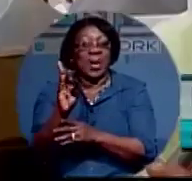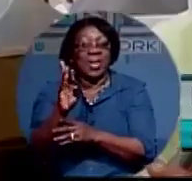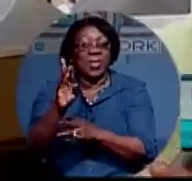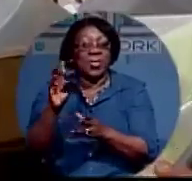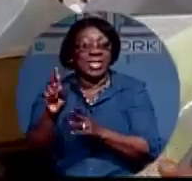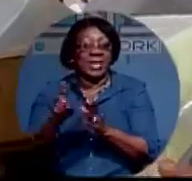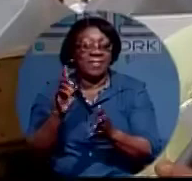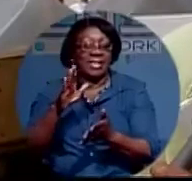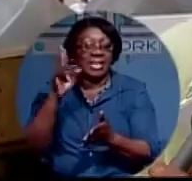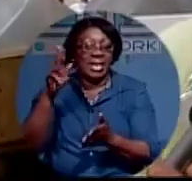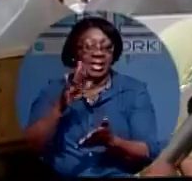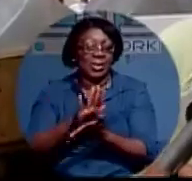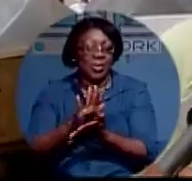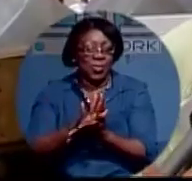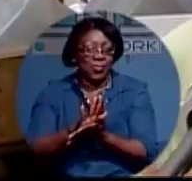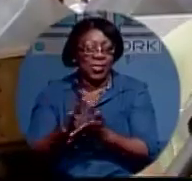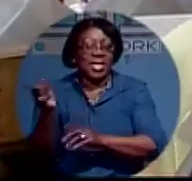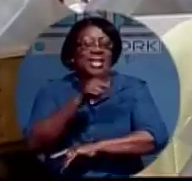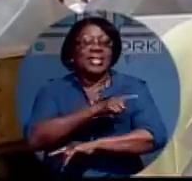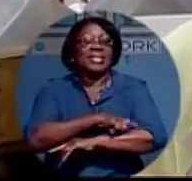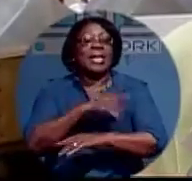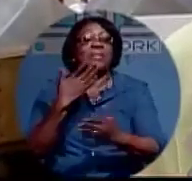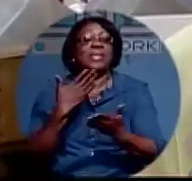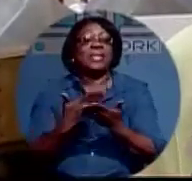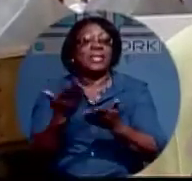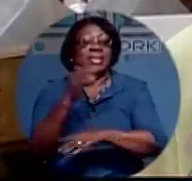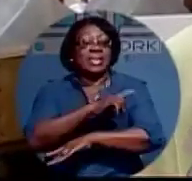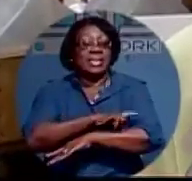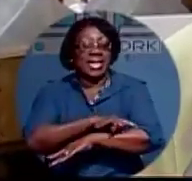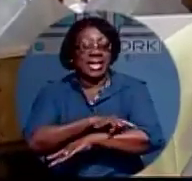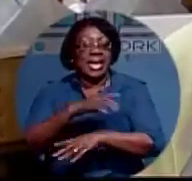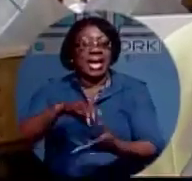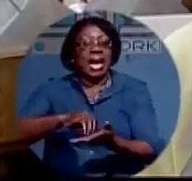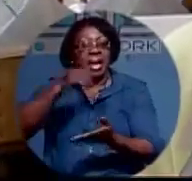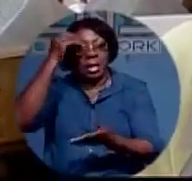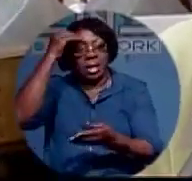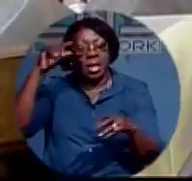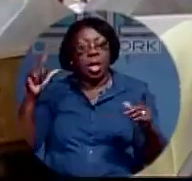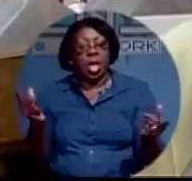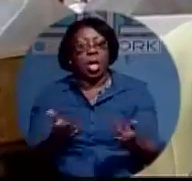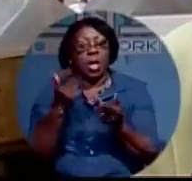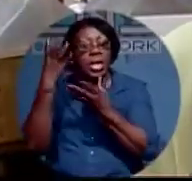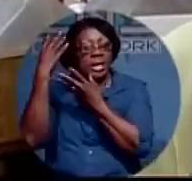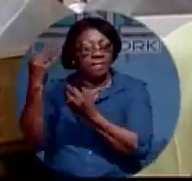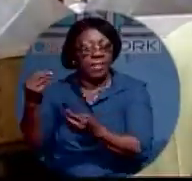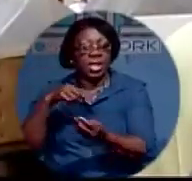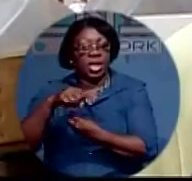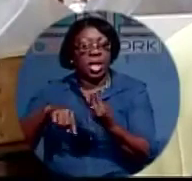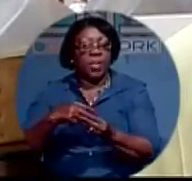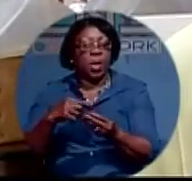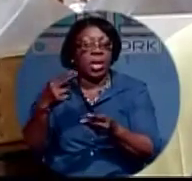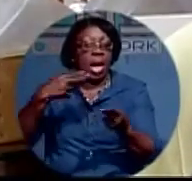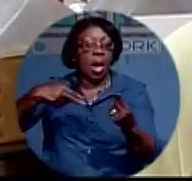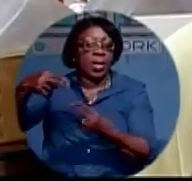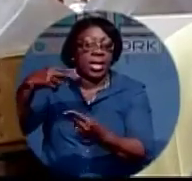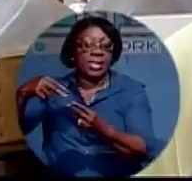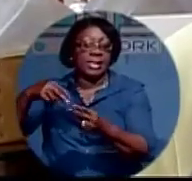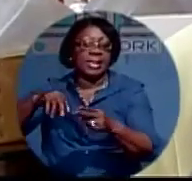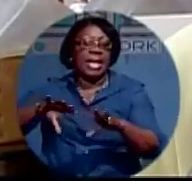exhibition. Today was a good day. I learned plenty of stuff about hurricane, how you gotta stock up on